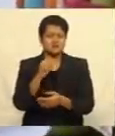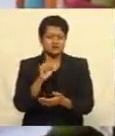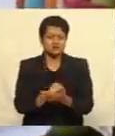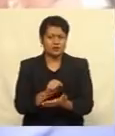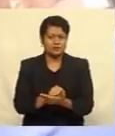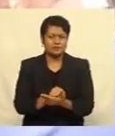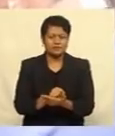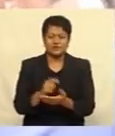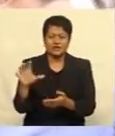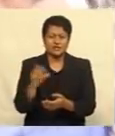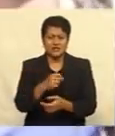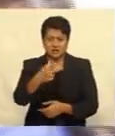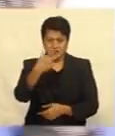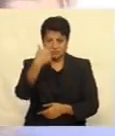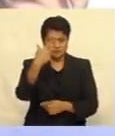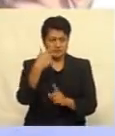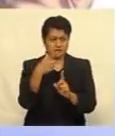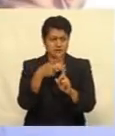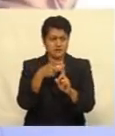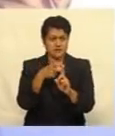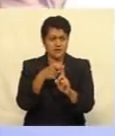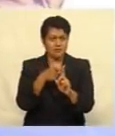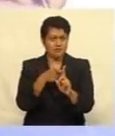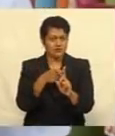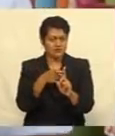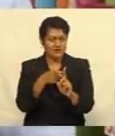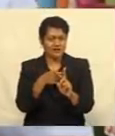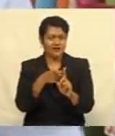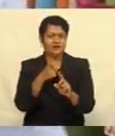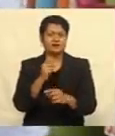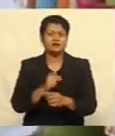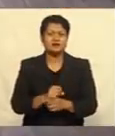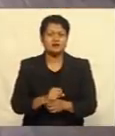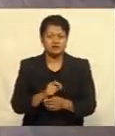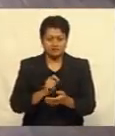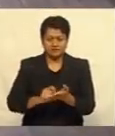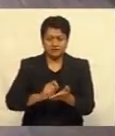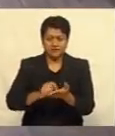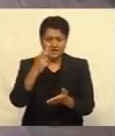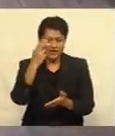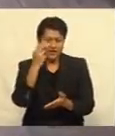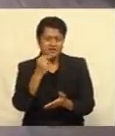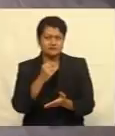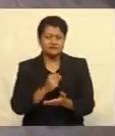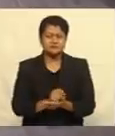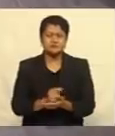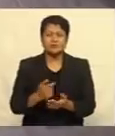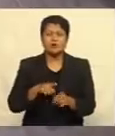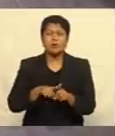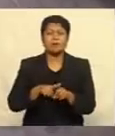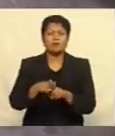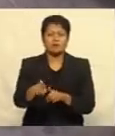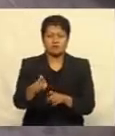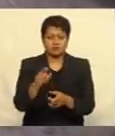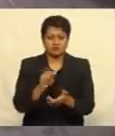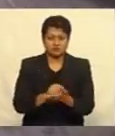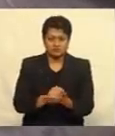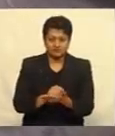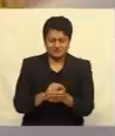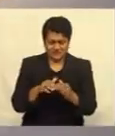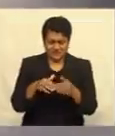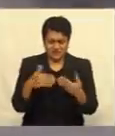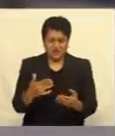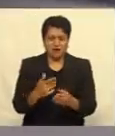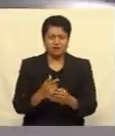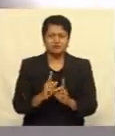and the PG care app, what you call, they have to put everything. Most shoppers complied with the rules put in place